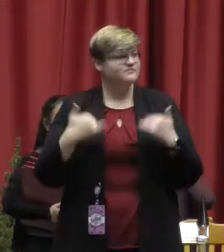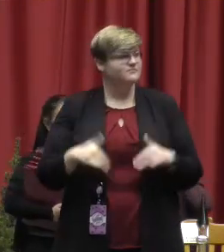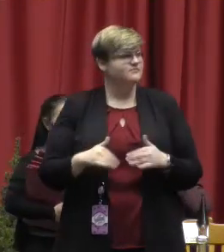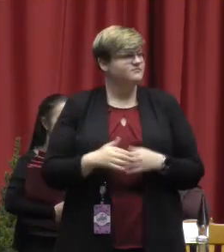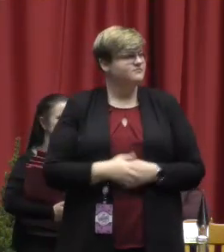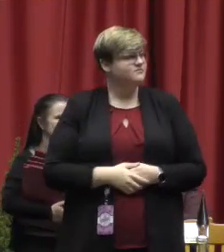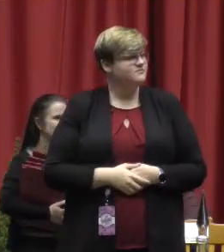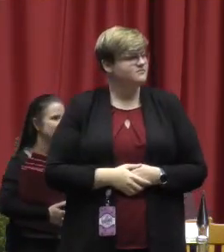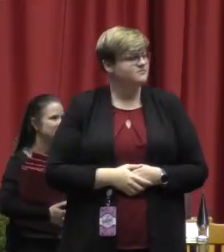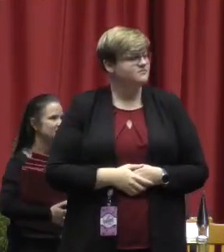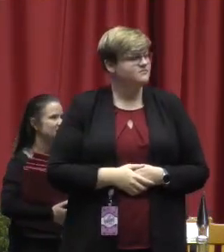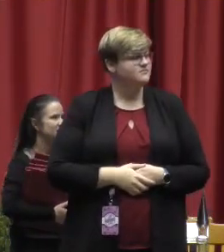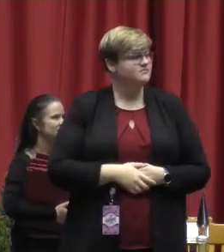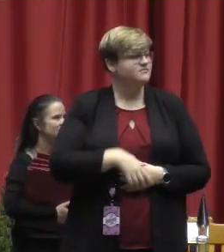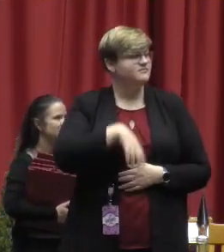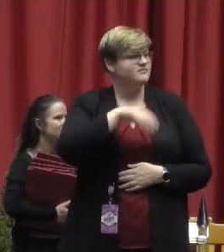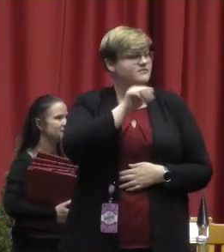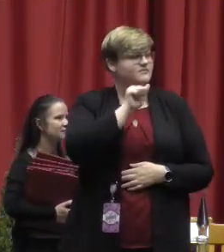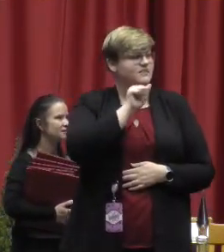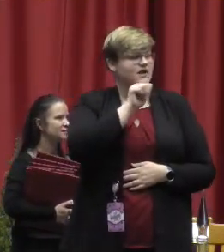Adeline Ruiz Olivas.